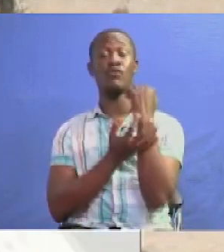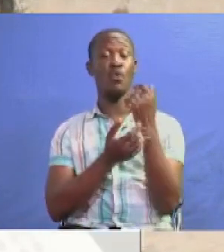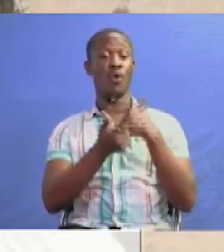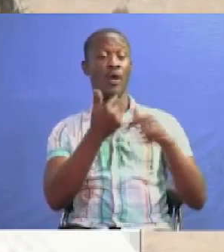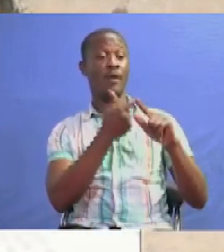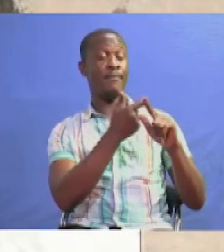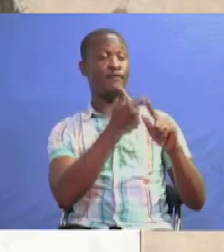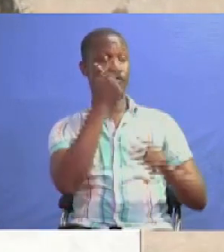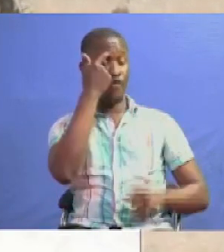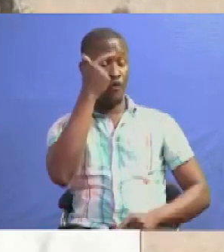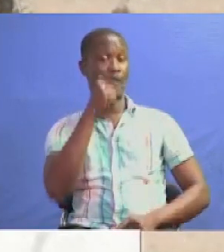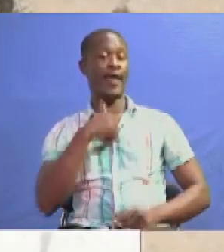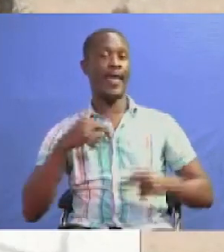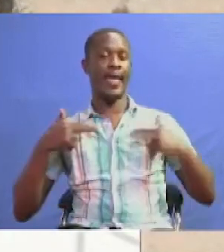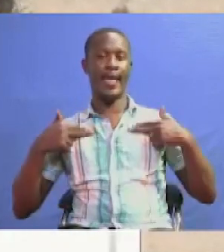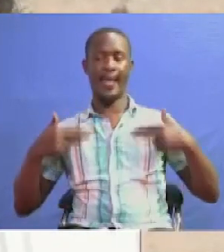for